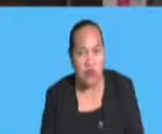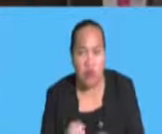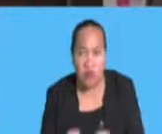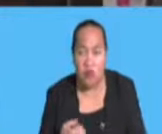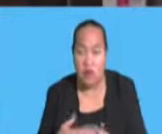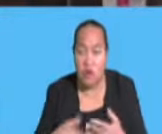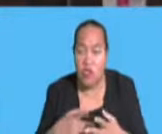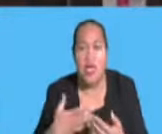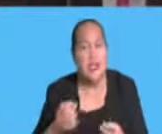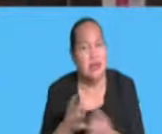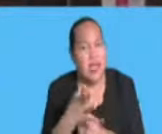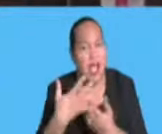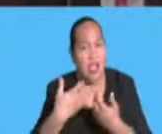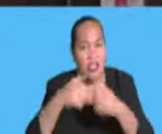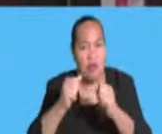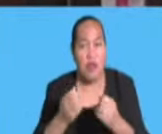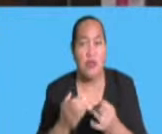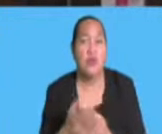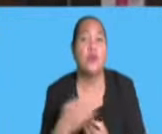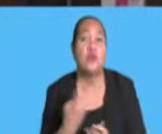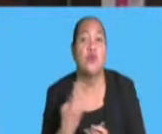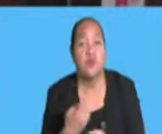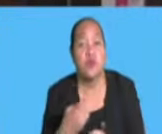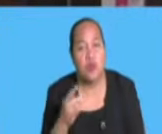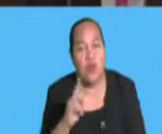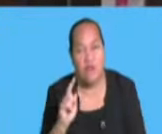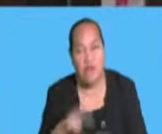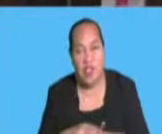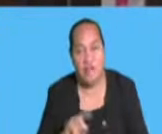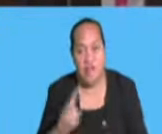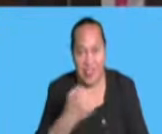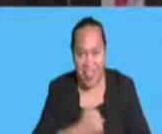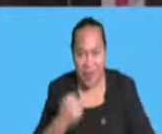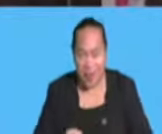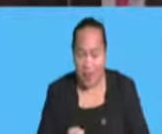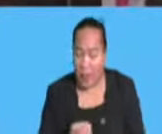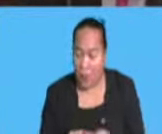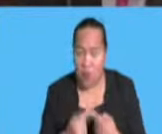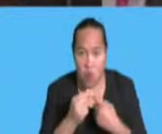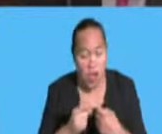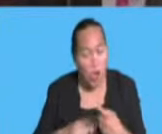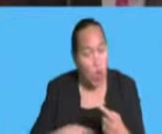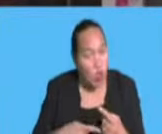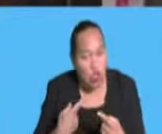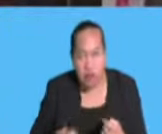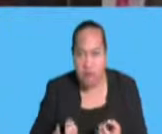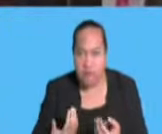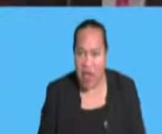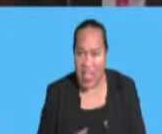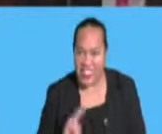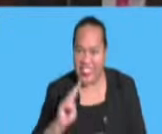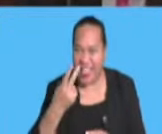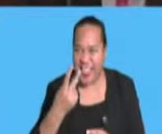is a unique achievement by the Fiji Affairs government, and one that it continues to deliver in its second term in